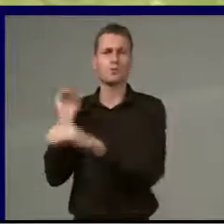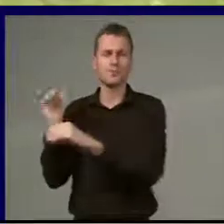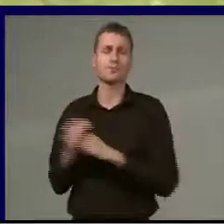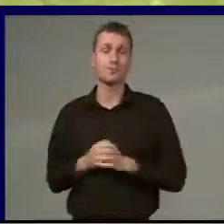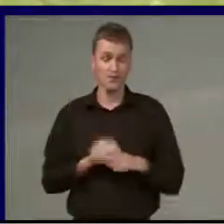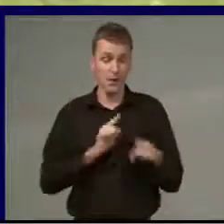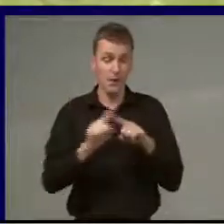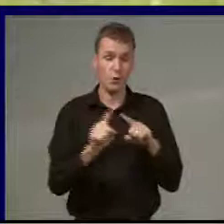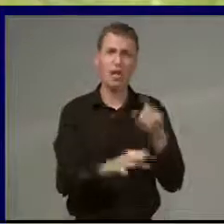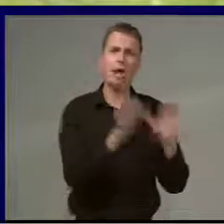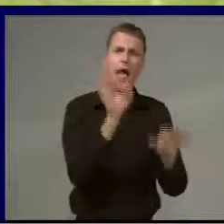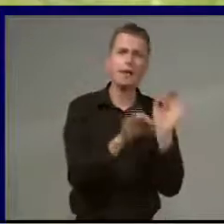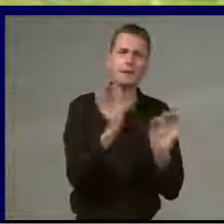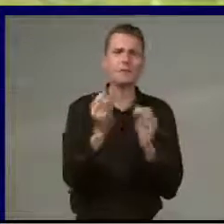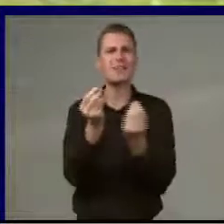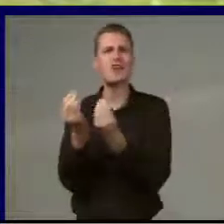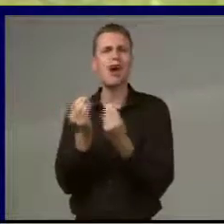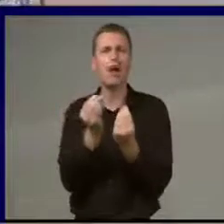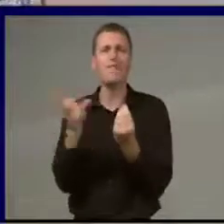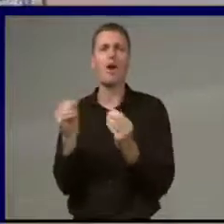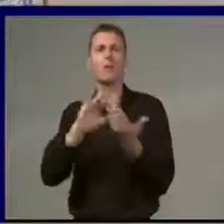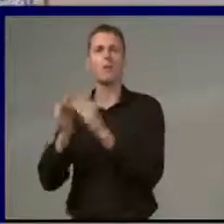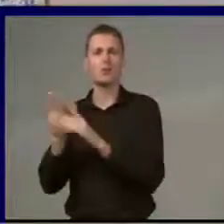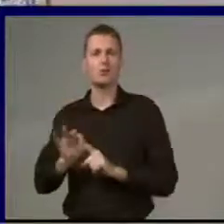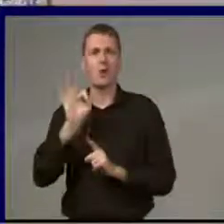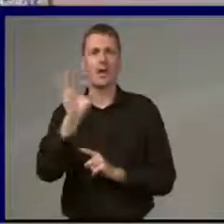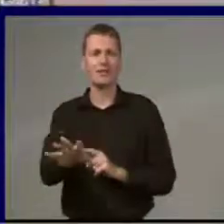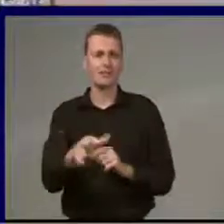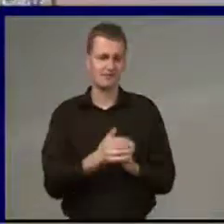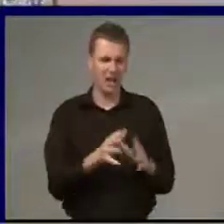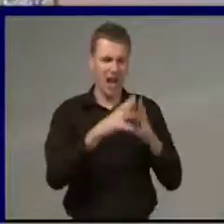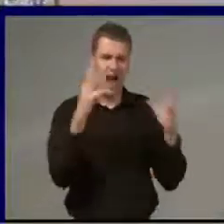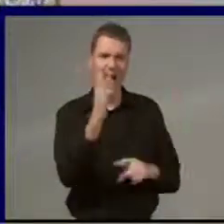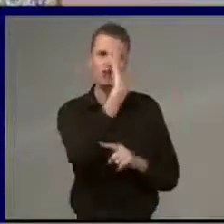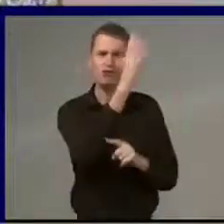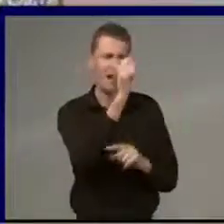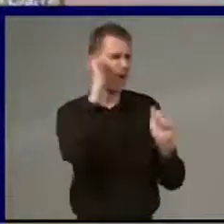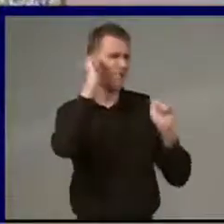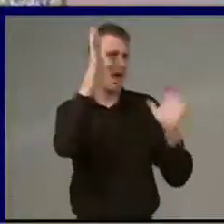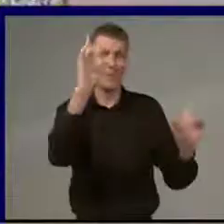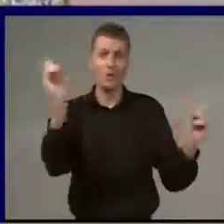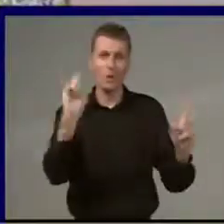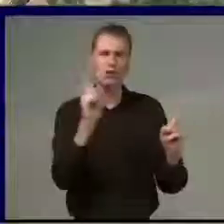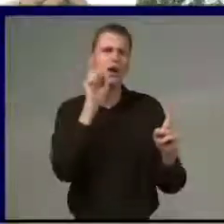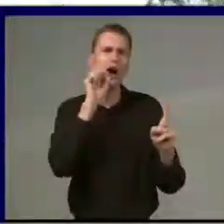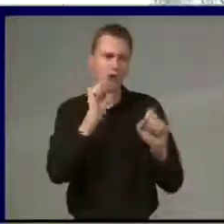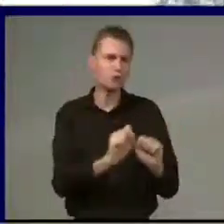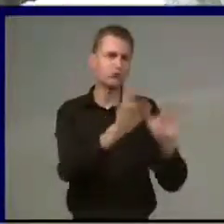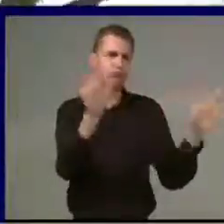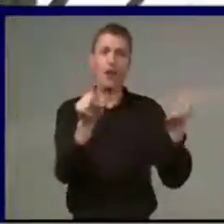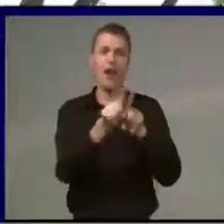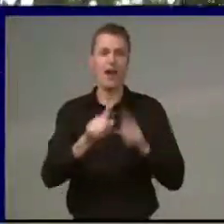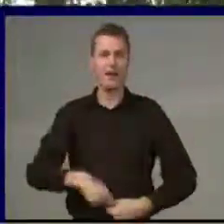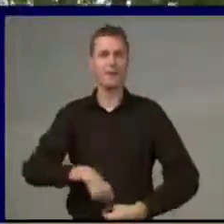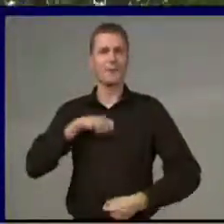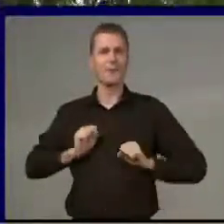used here have been donated by the community. The garden's large tree, best known for donning its own high-vis outfit, has now been